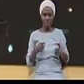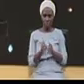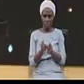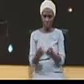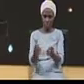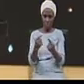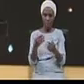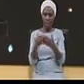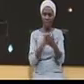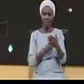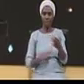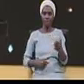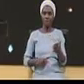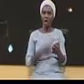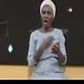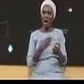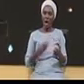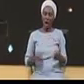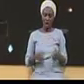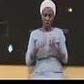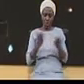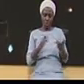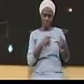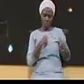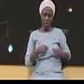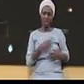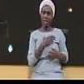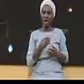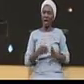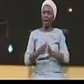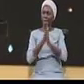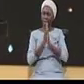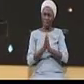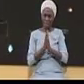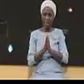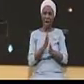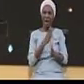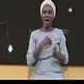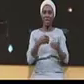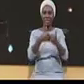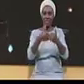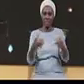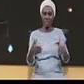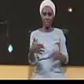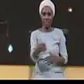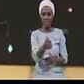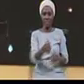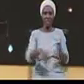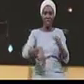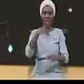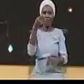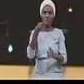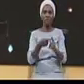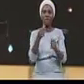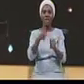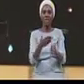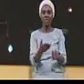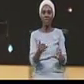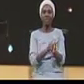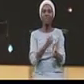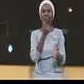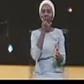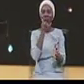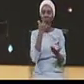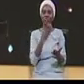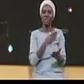heart and tear yourself away from everything that is wrong, and seek the face of the Lord in